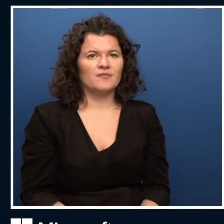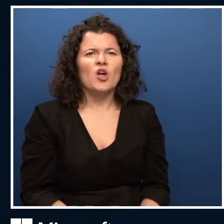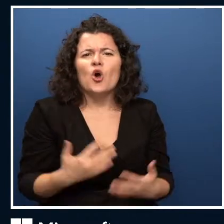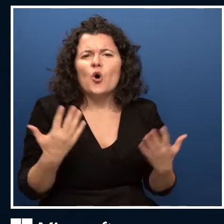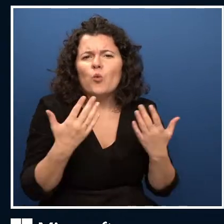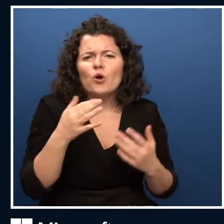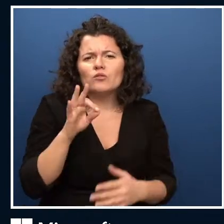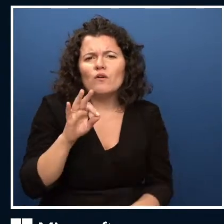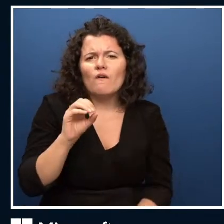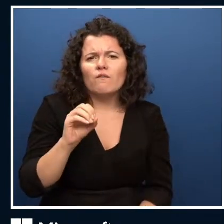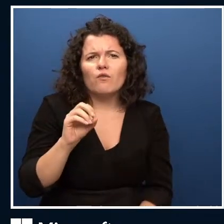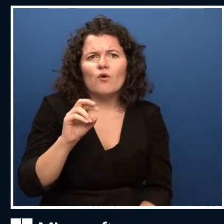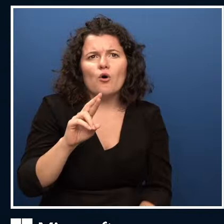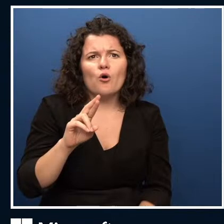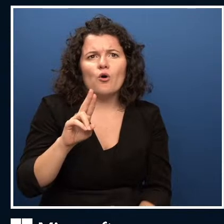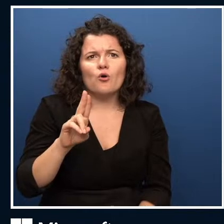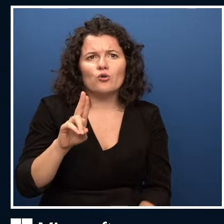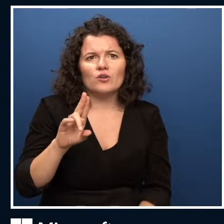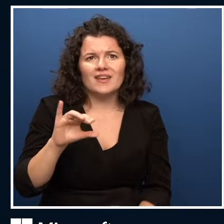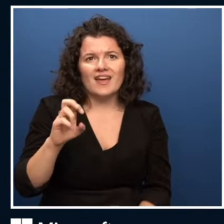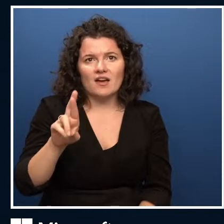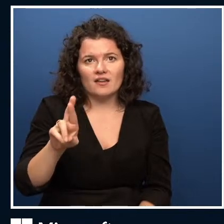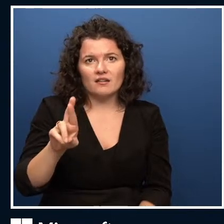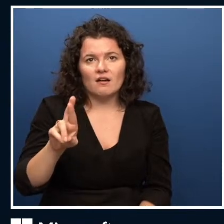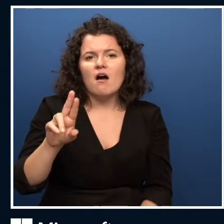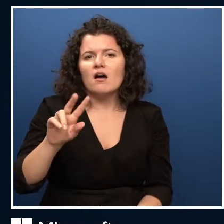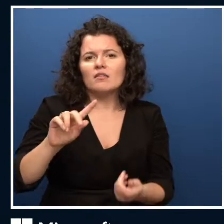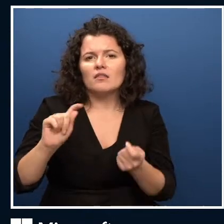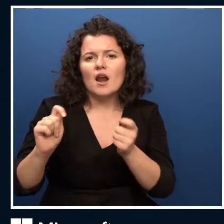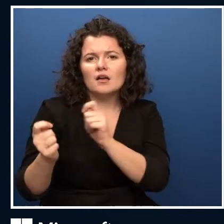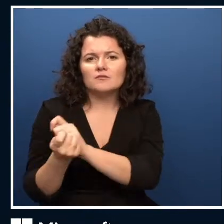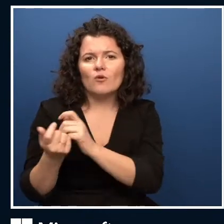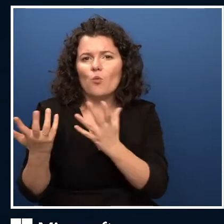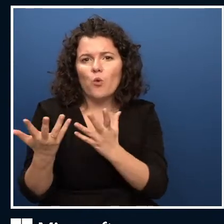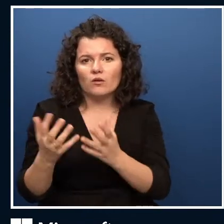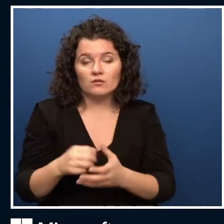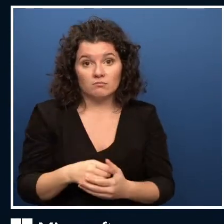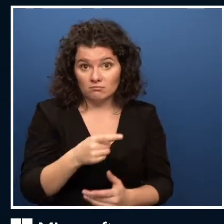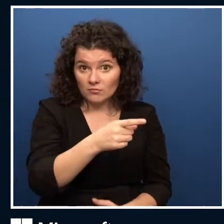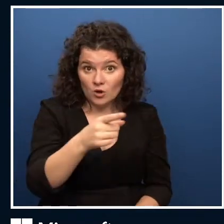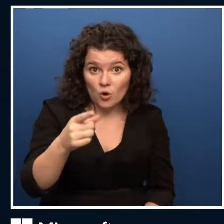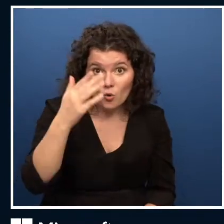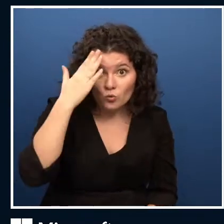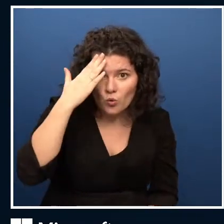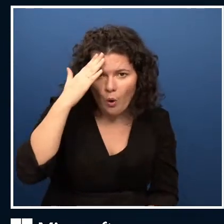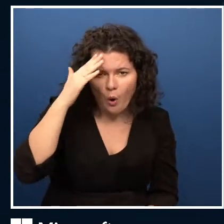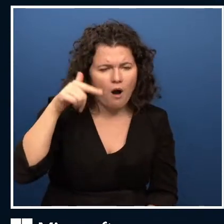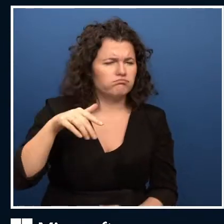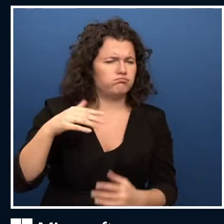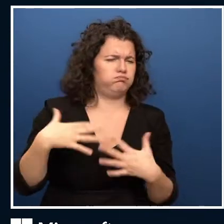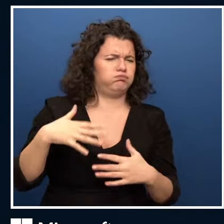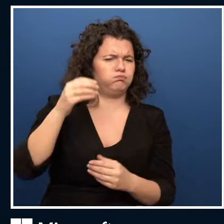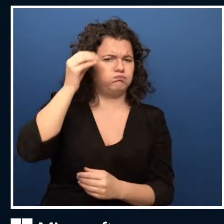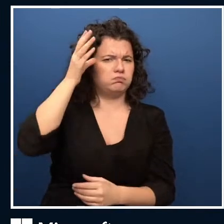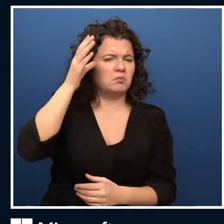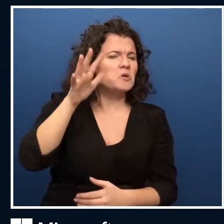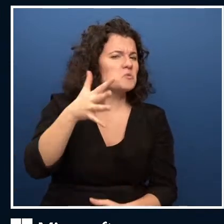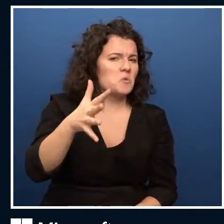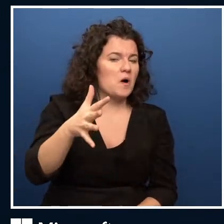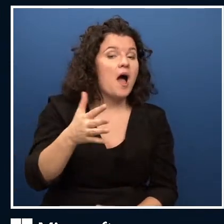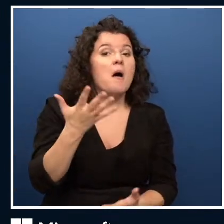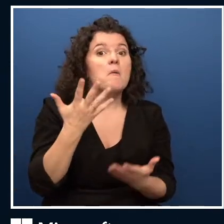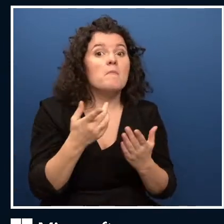I don't expect everyone to be knowing a Fourier transform, but yes, coming from an engineering